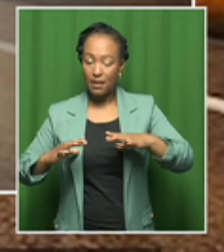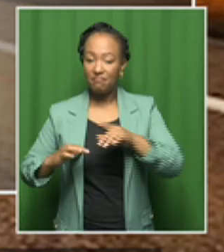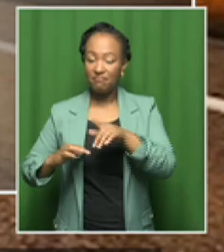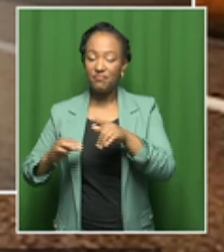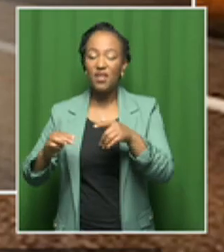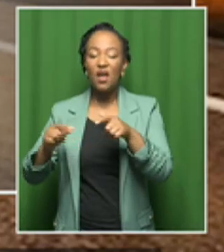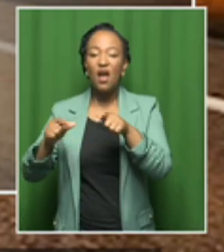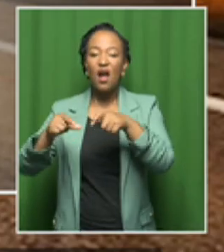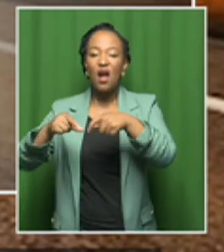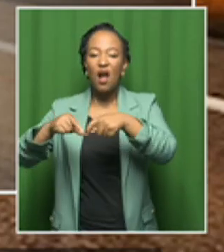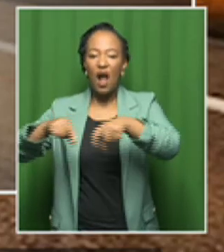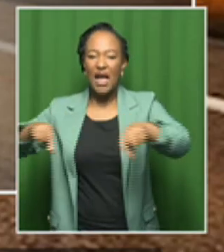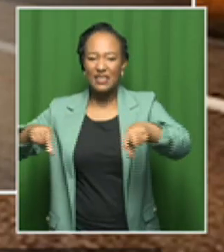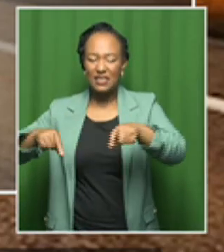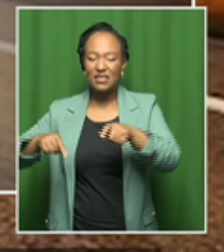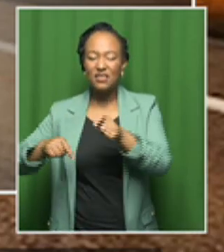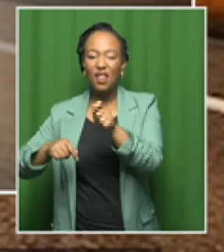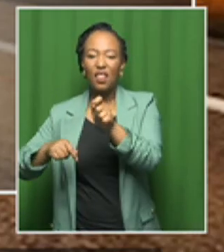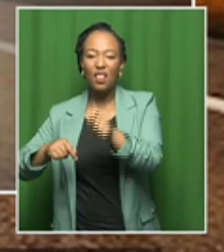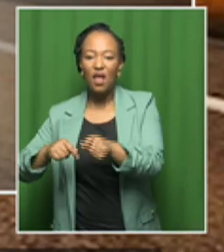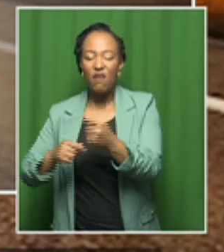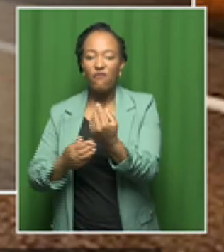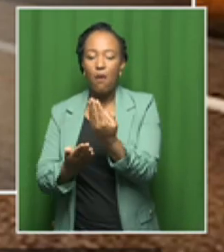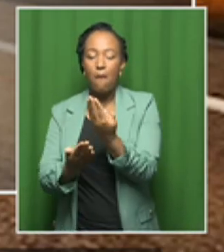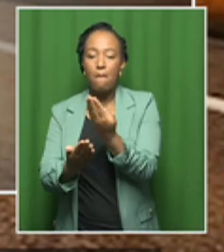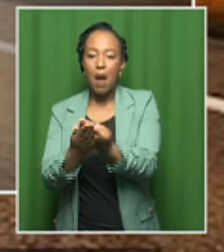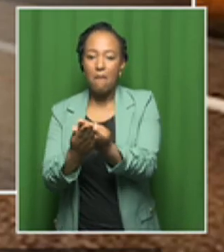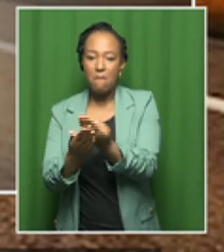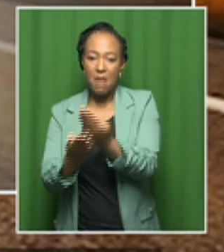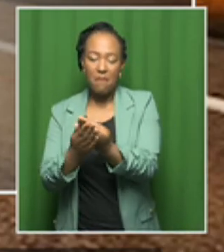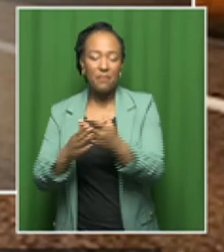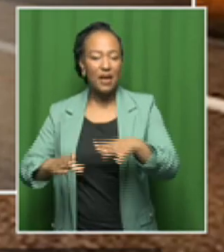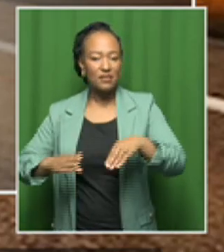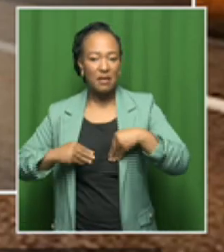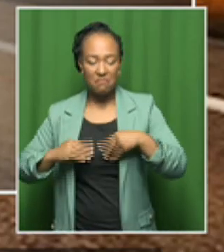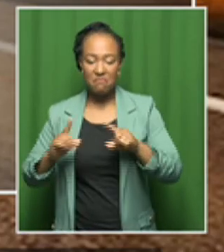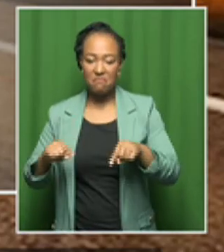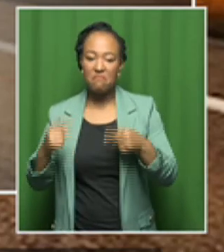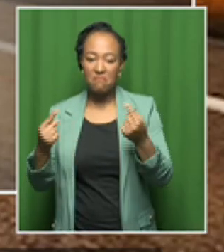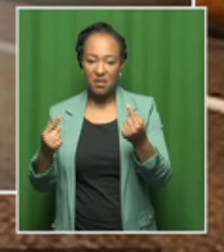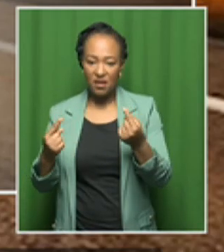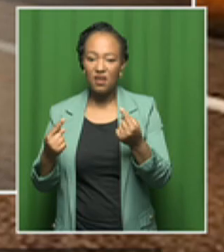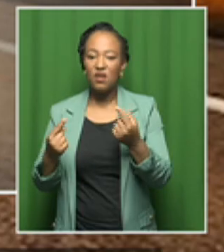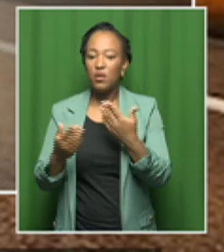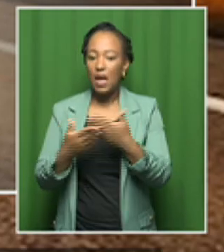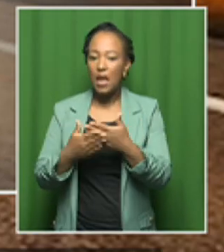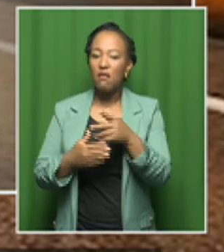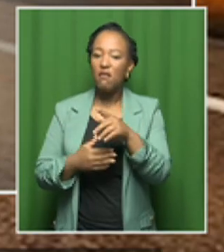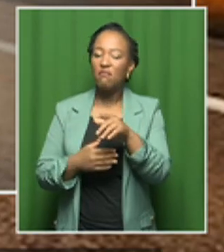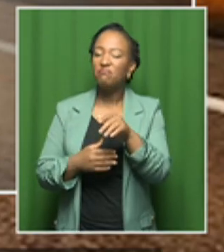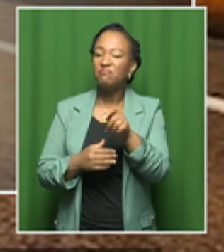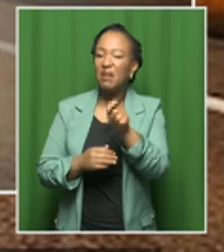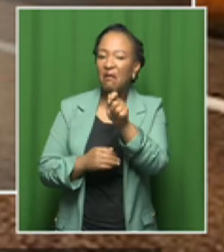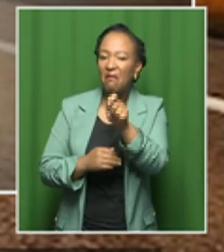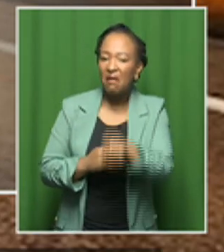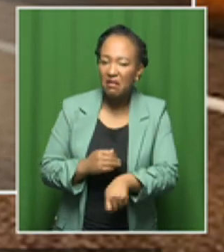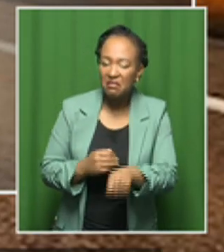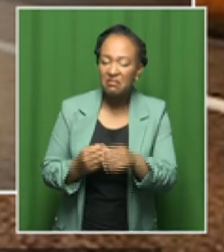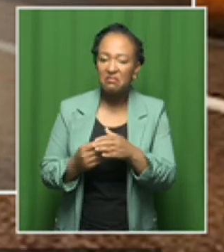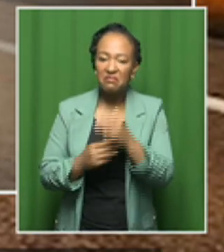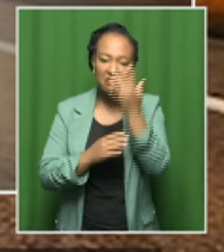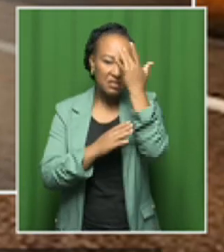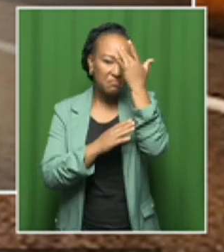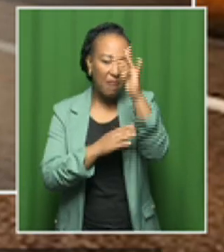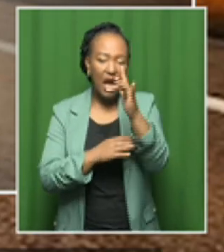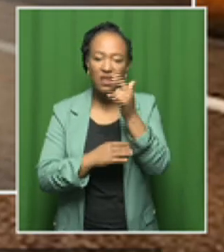are no longer accepted from 1st of December. So from the 1st, you can use the contactless debit and credit cards. You can use smart devices, which are